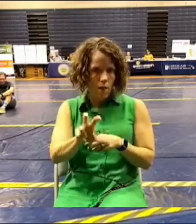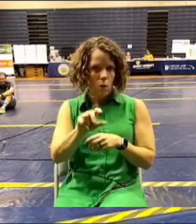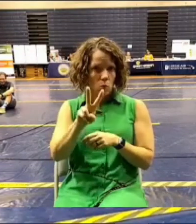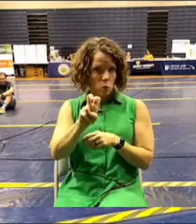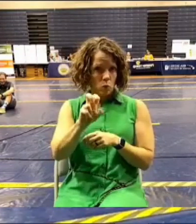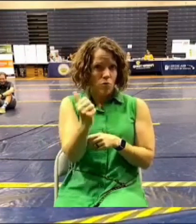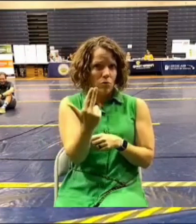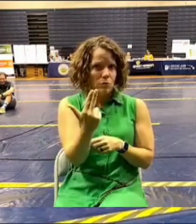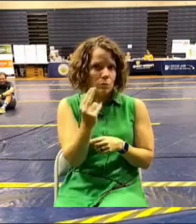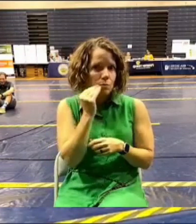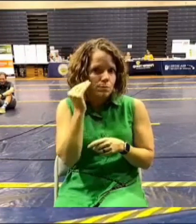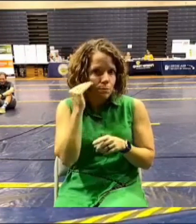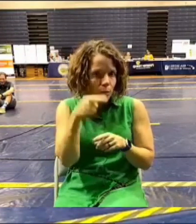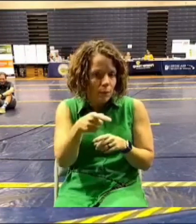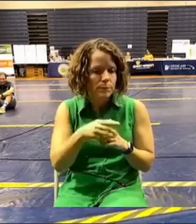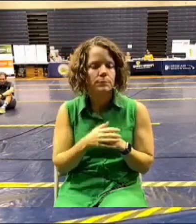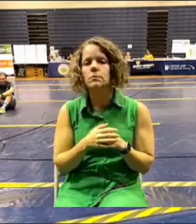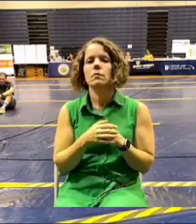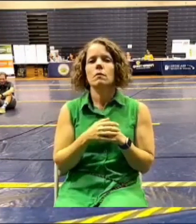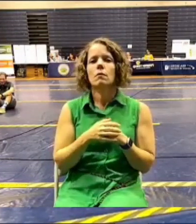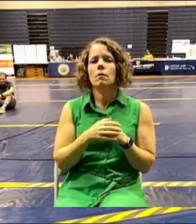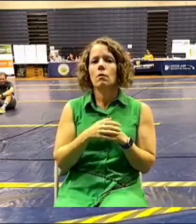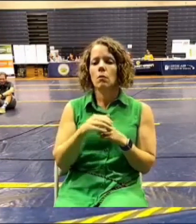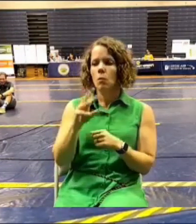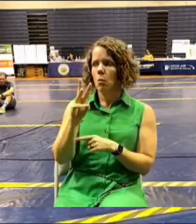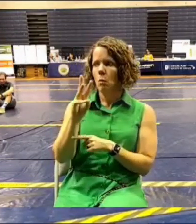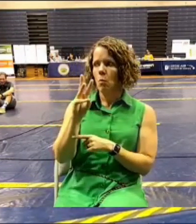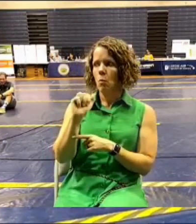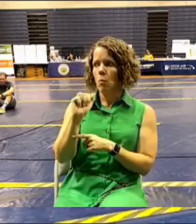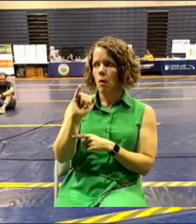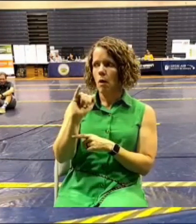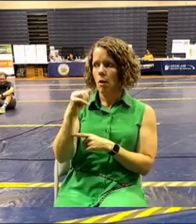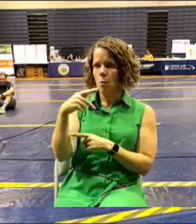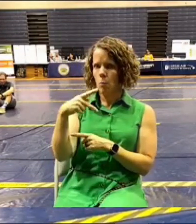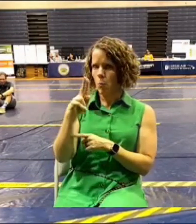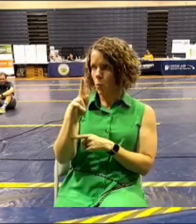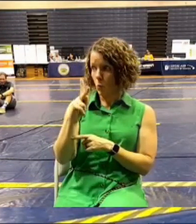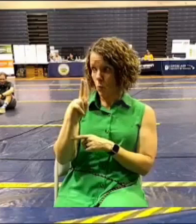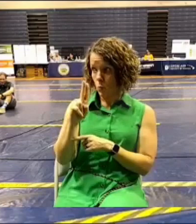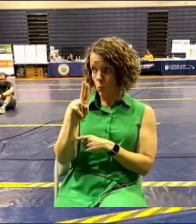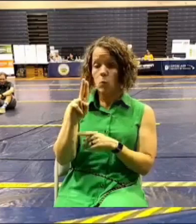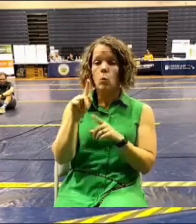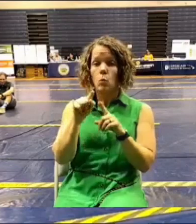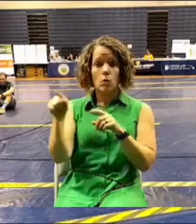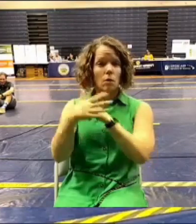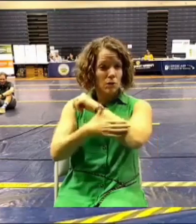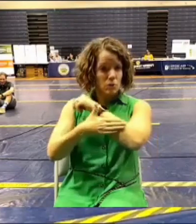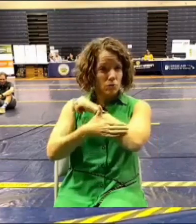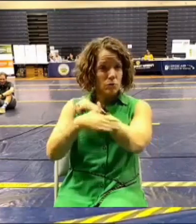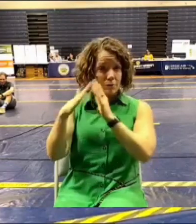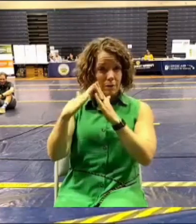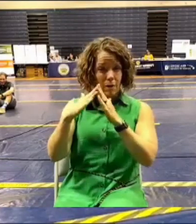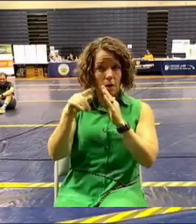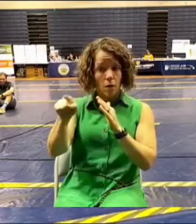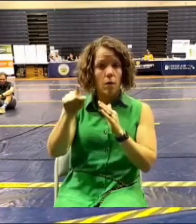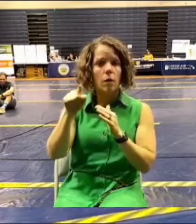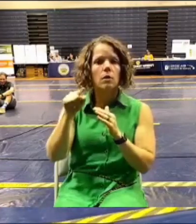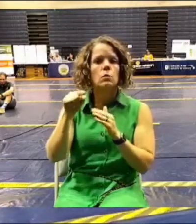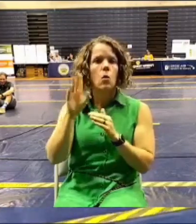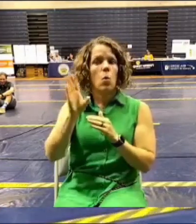Waikapu Country Town, it's on hold, but they're slated to do 400 units, FEMA.